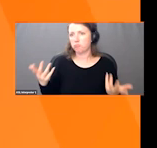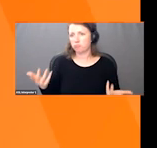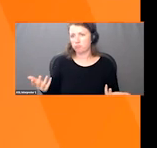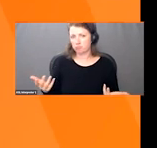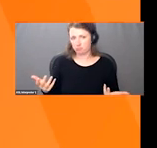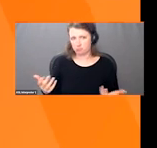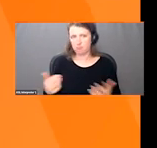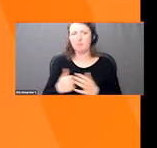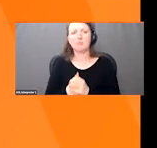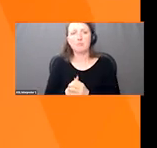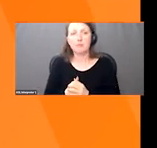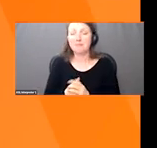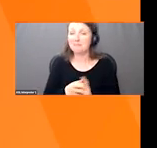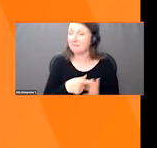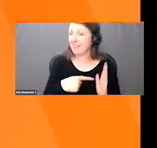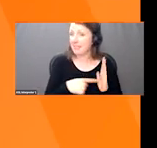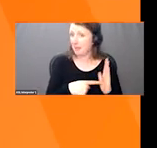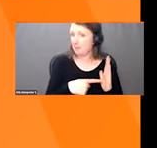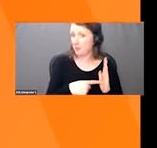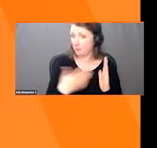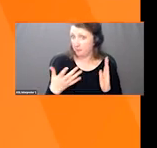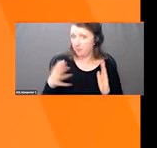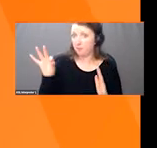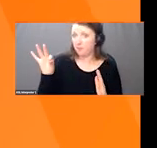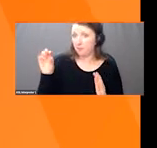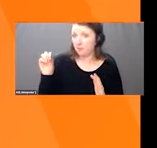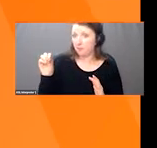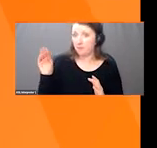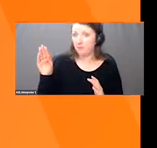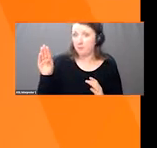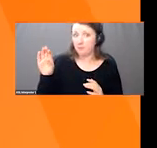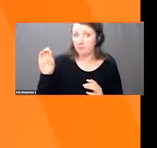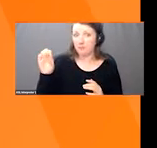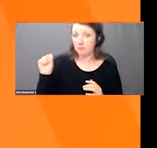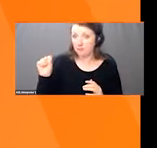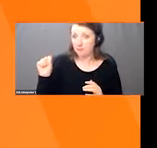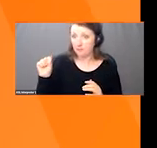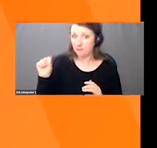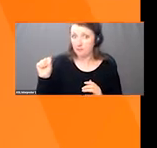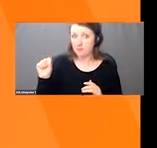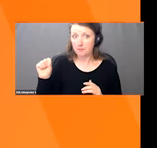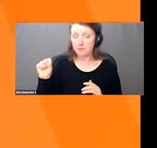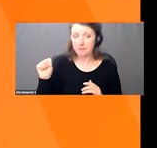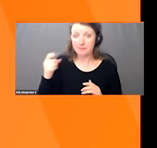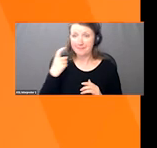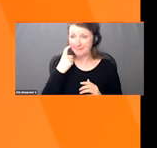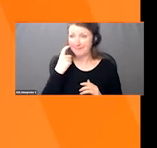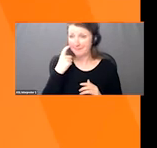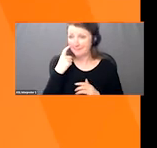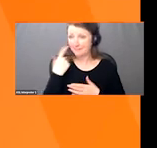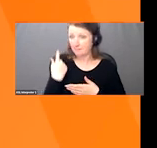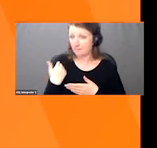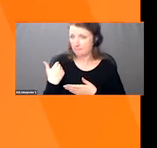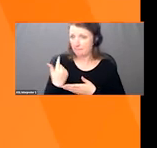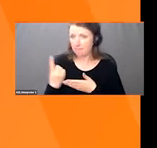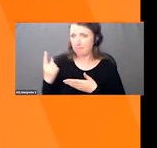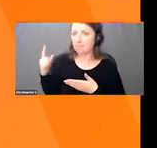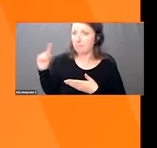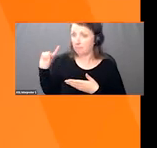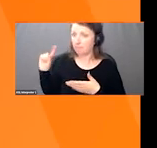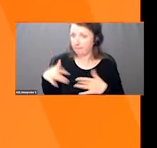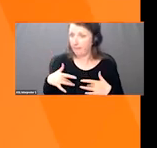Great. You can see that this was hosted earlier in the year. Actually, just last week.